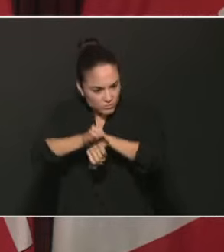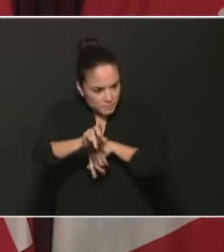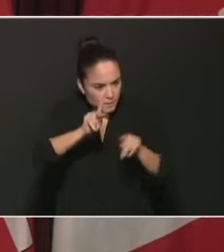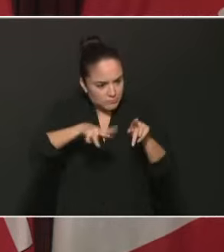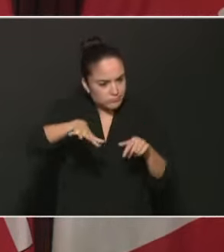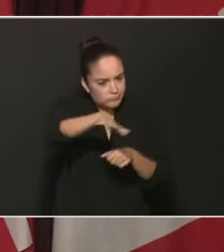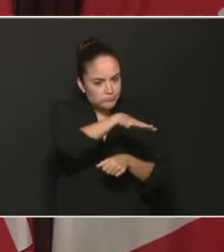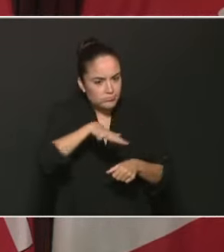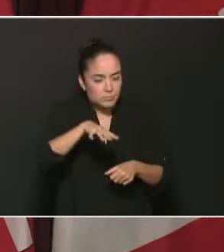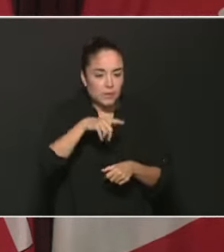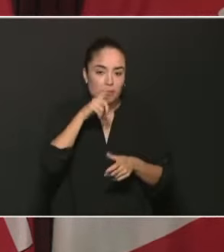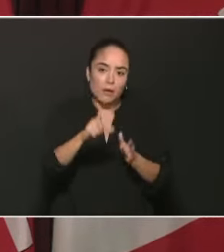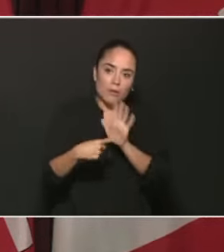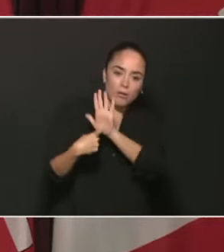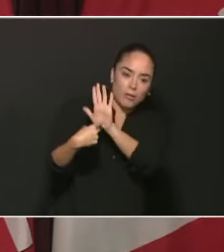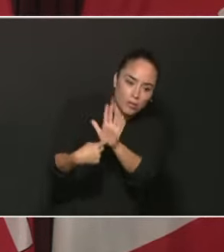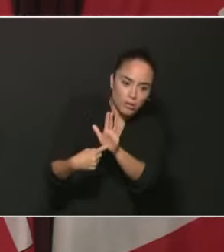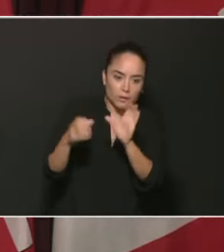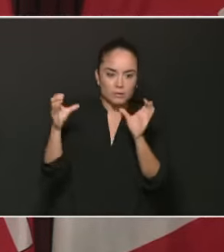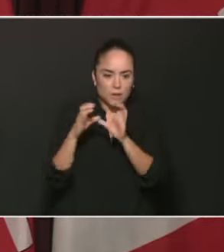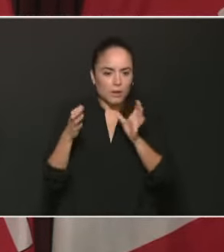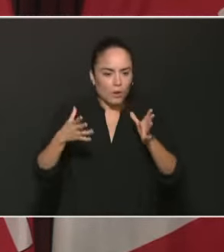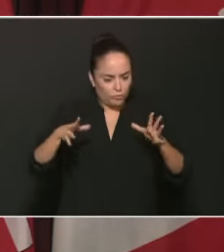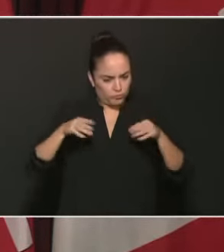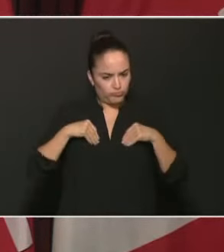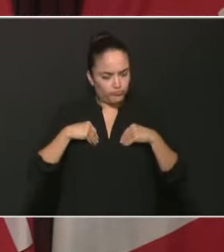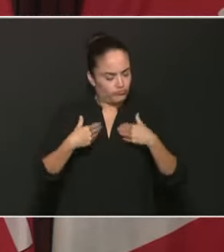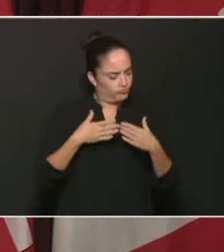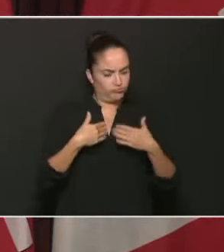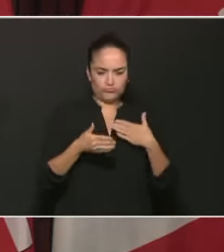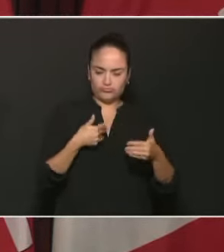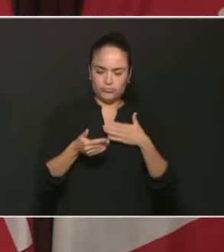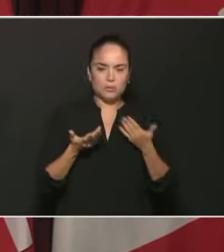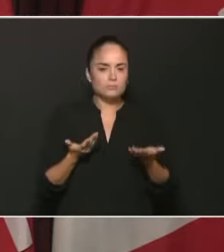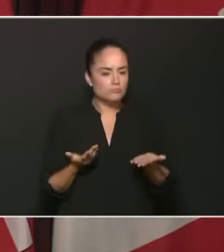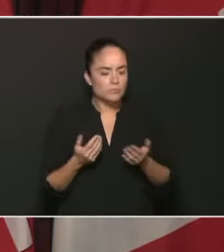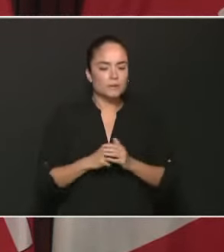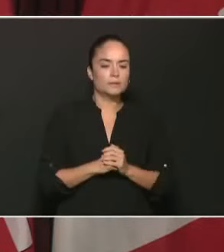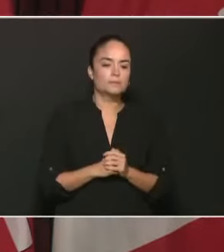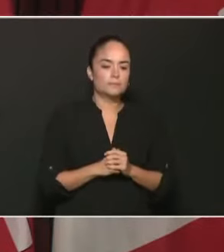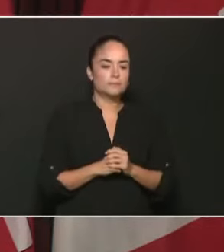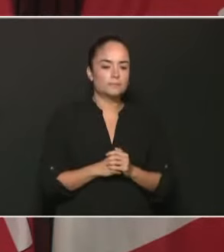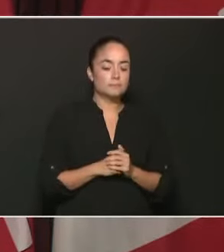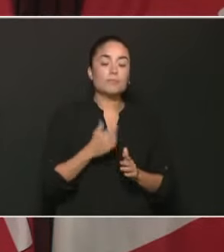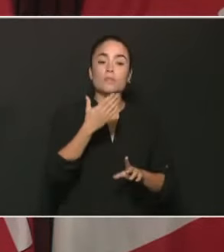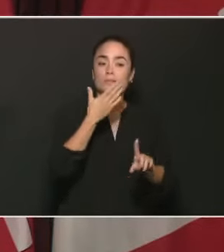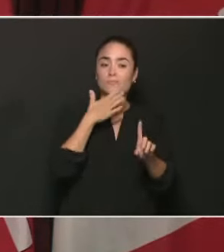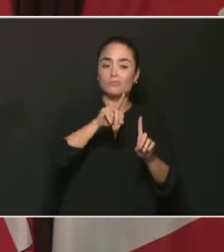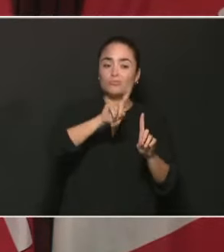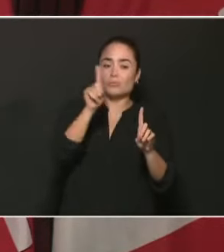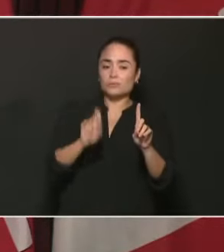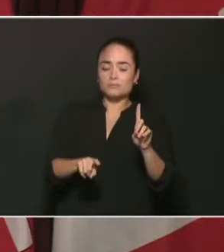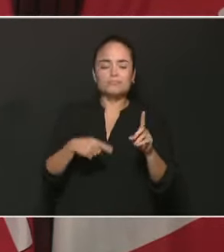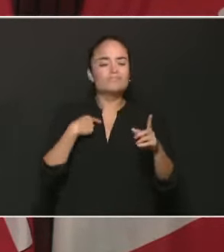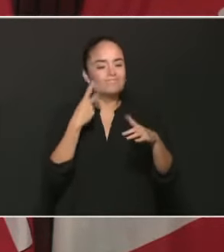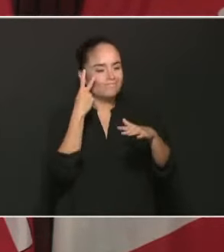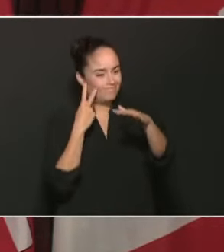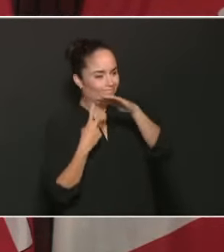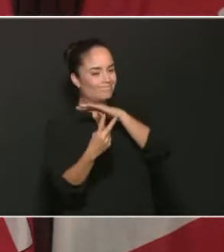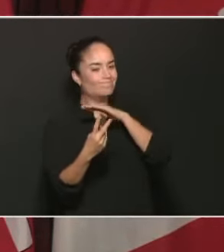those zones? So, great question. What we're anticipating doing is, as you know, the